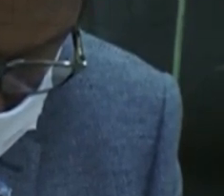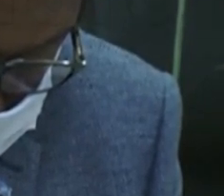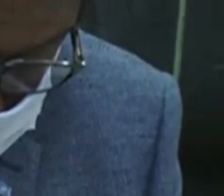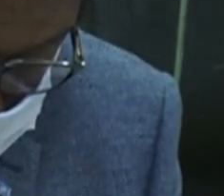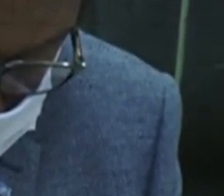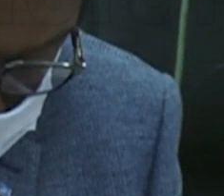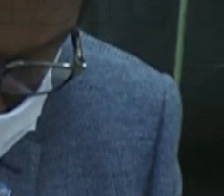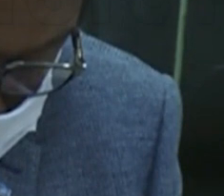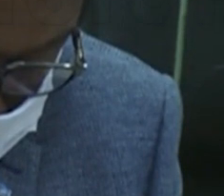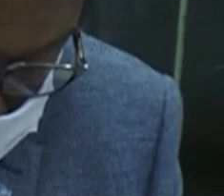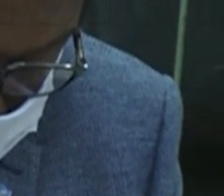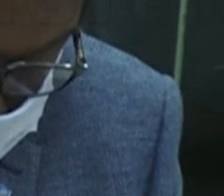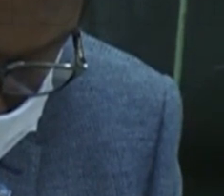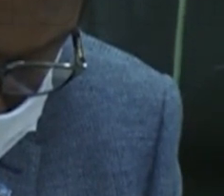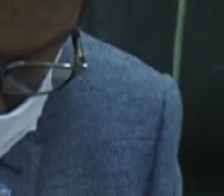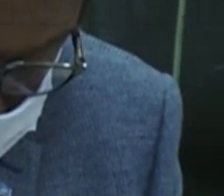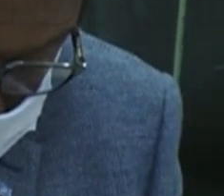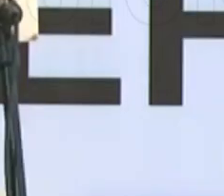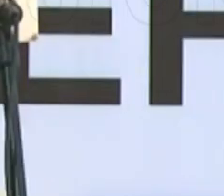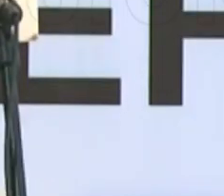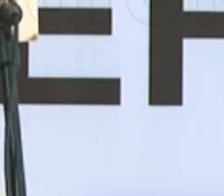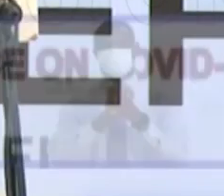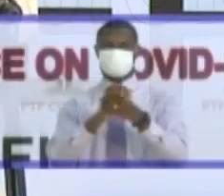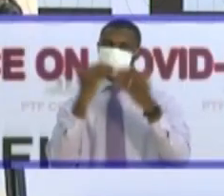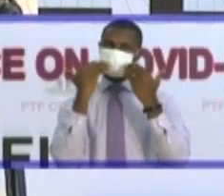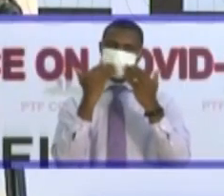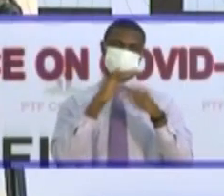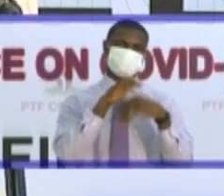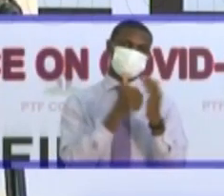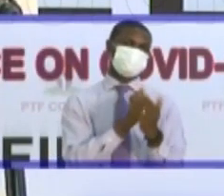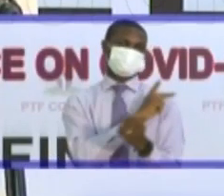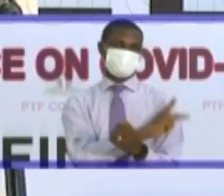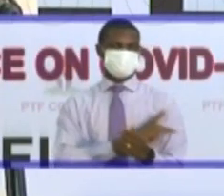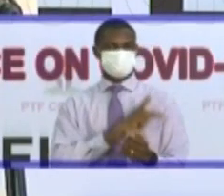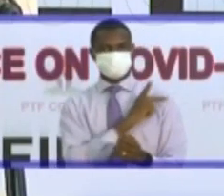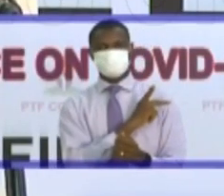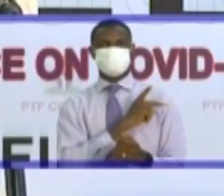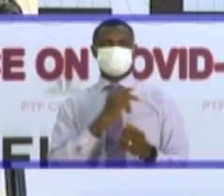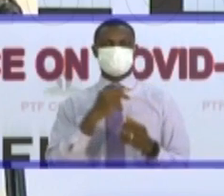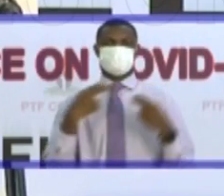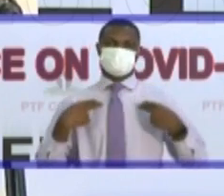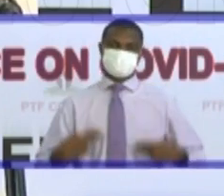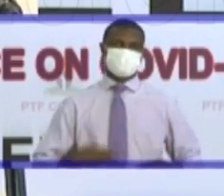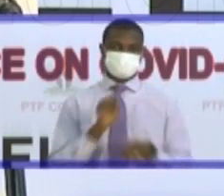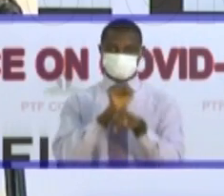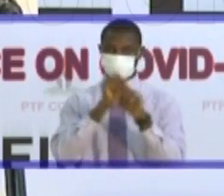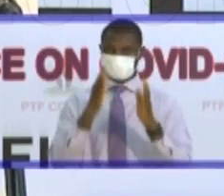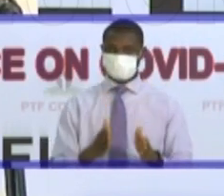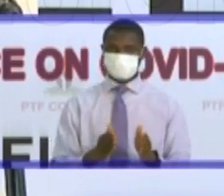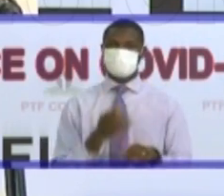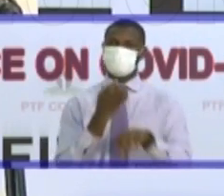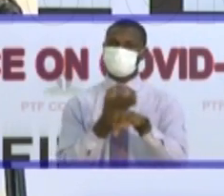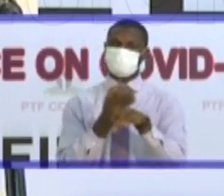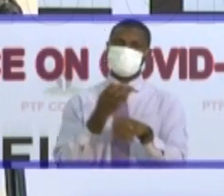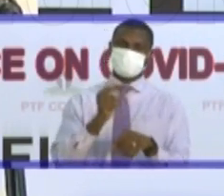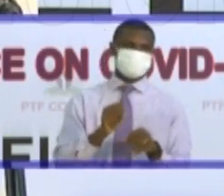I want to applaud all the health workers in the front lines of the COVID-19 pandemic and urge them to take necessary precautions for